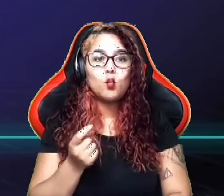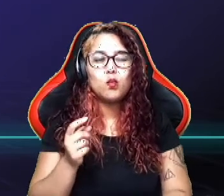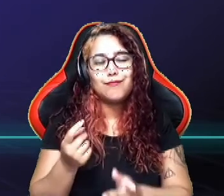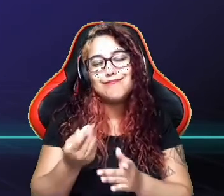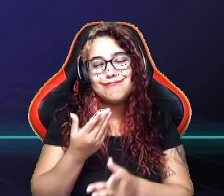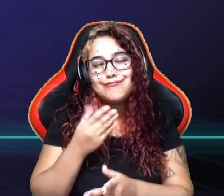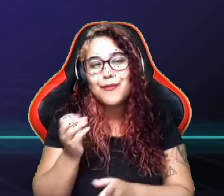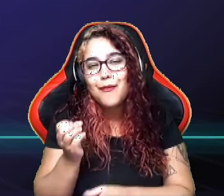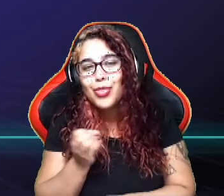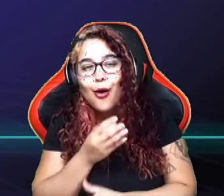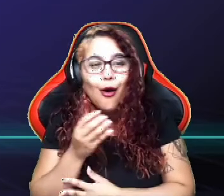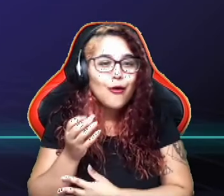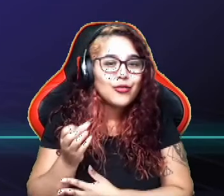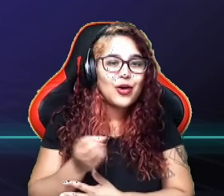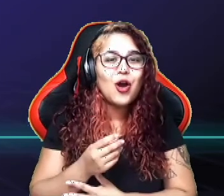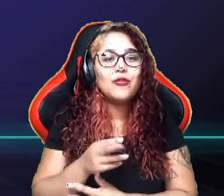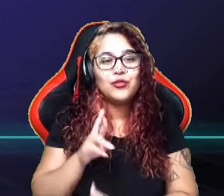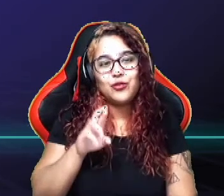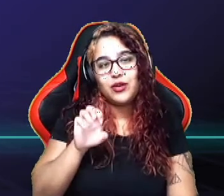just a bit modernized,